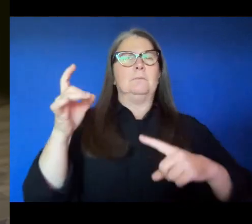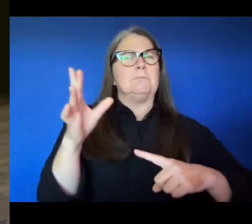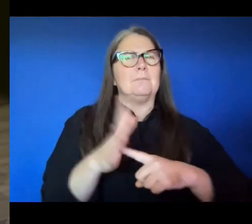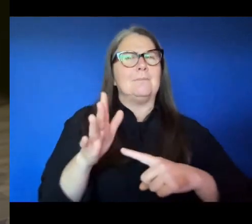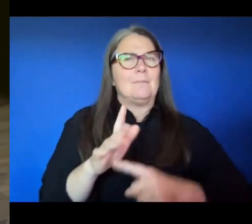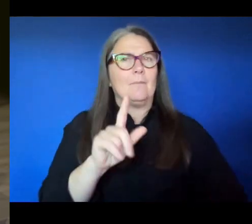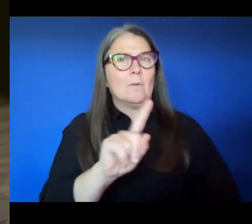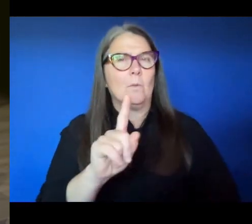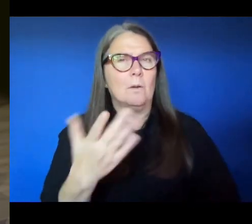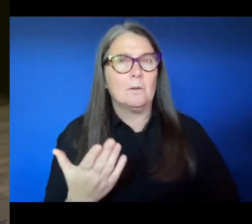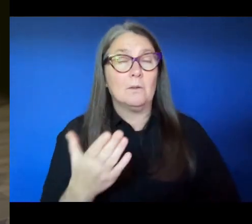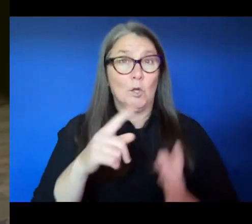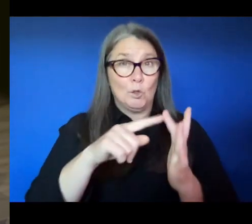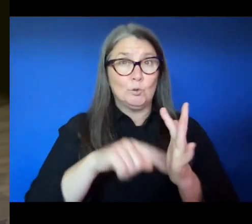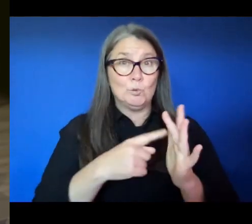could start us off. Thank you.